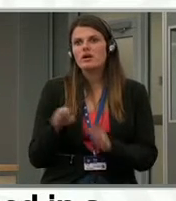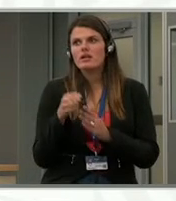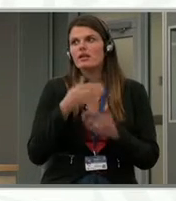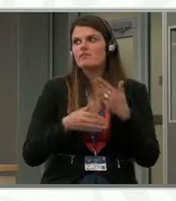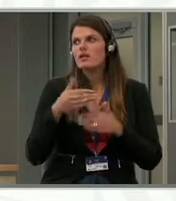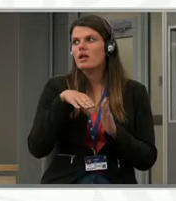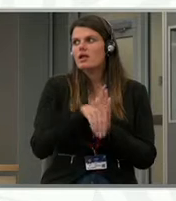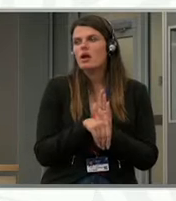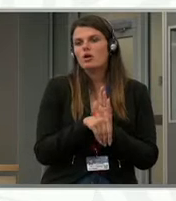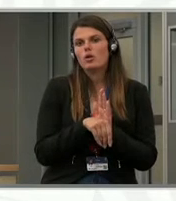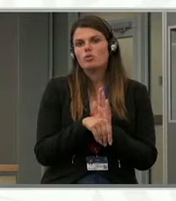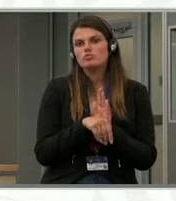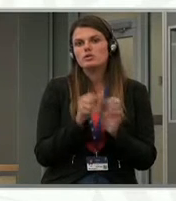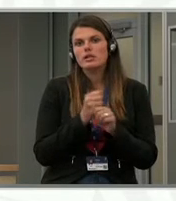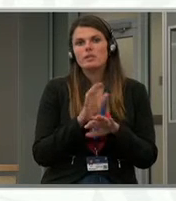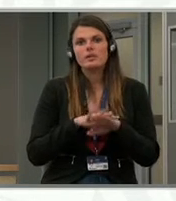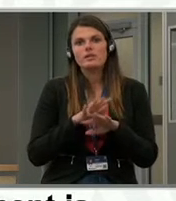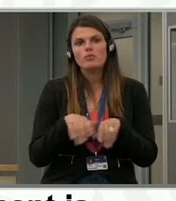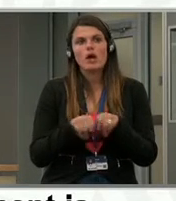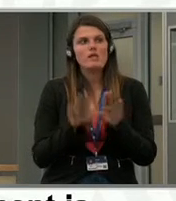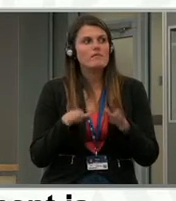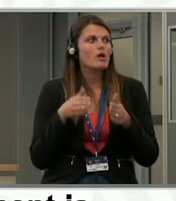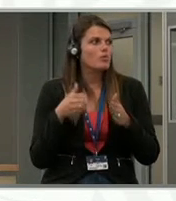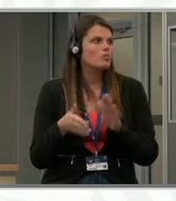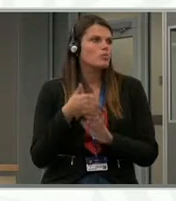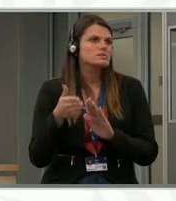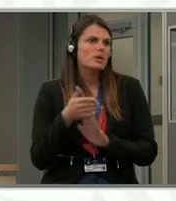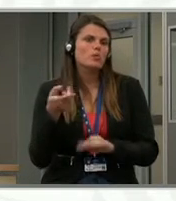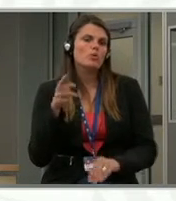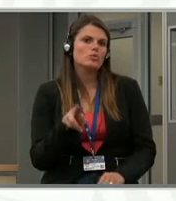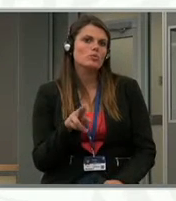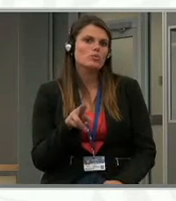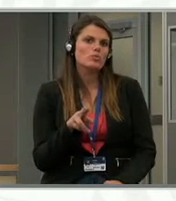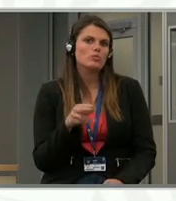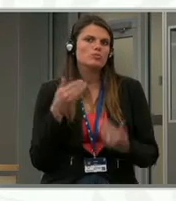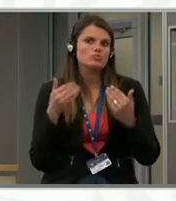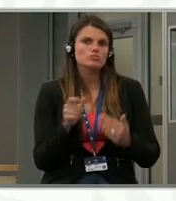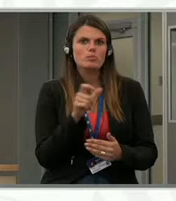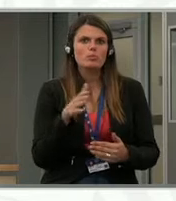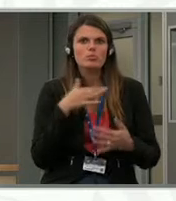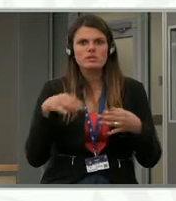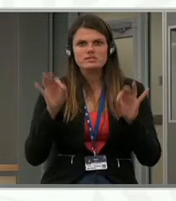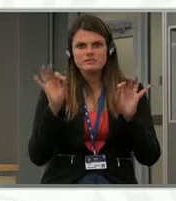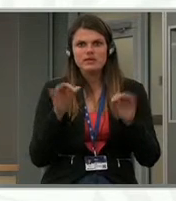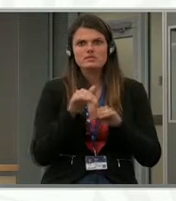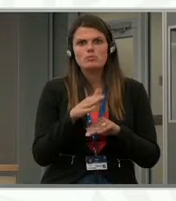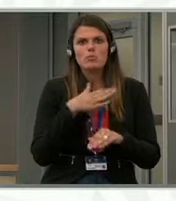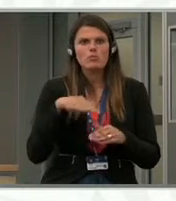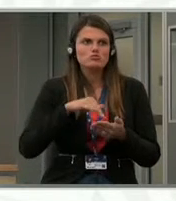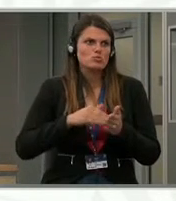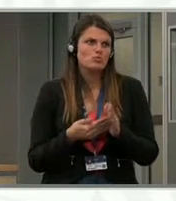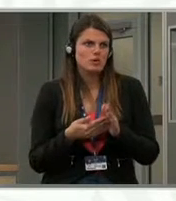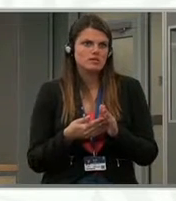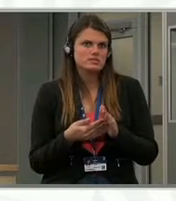Member States' commitment is crucial. It's upon us now to maintain our stance and work for the necessary